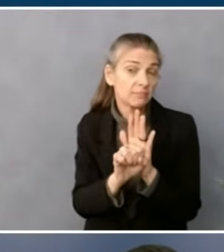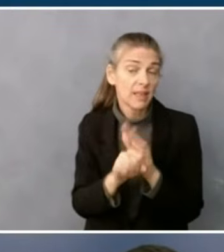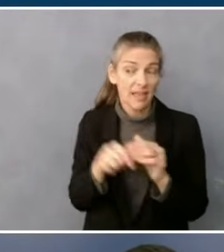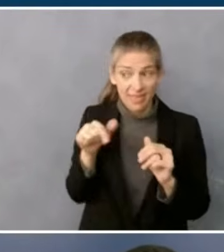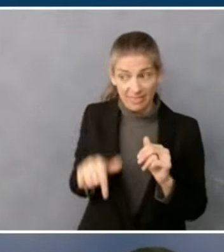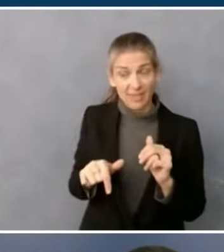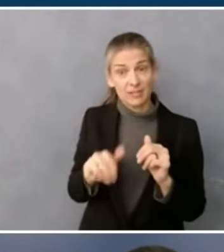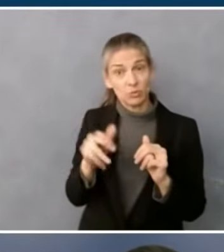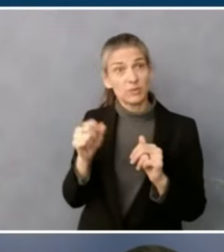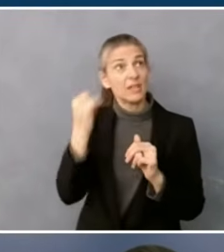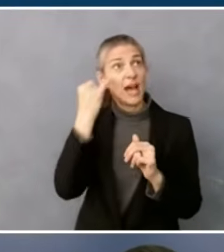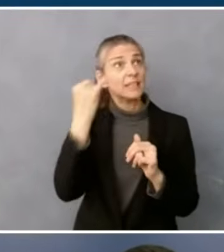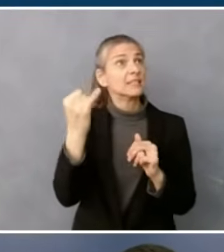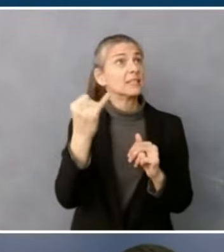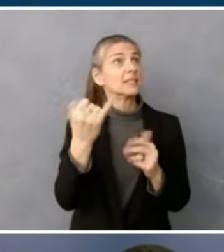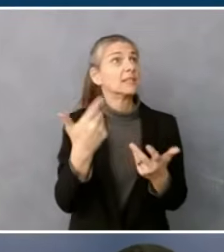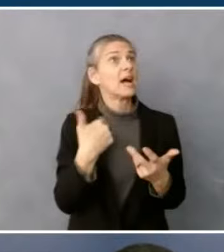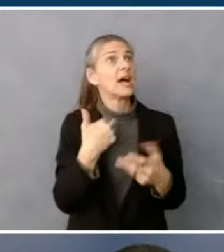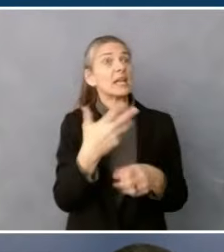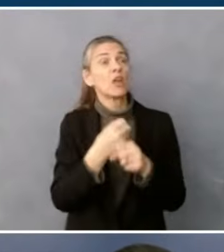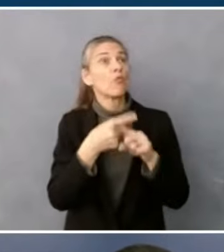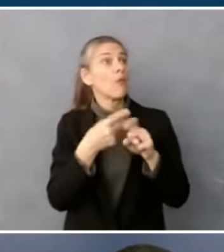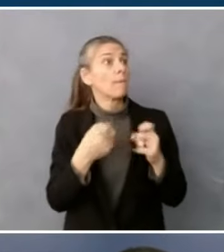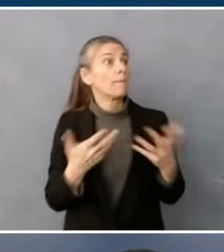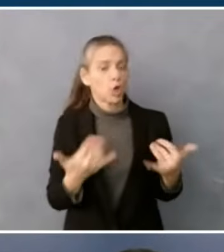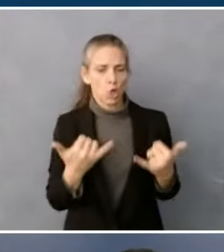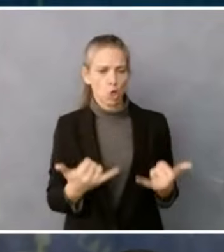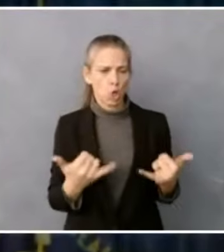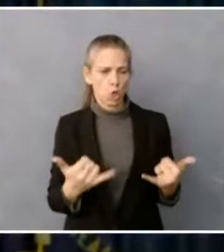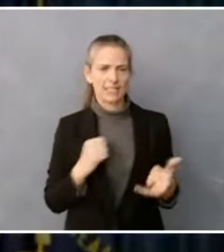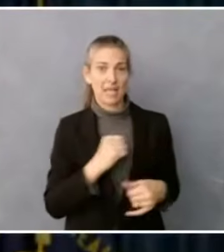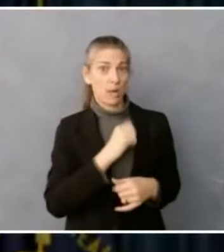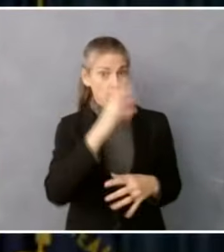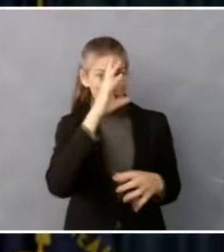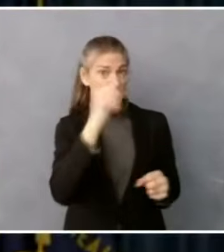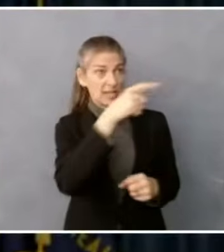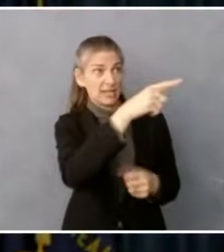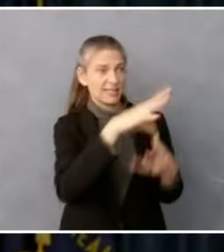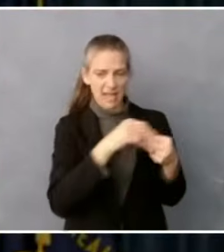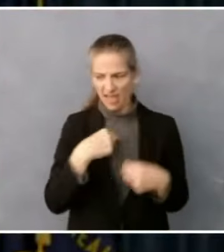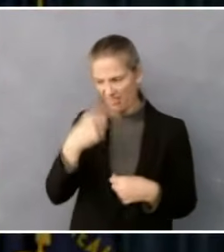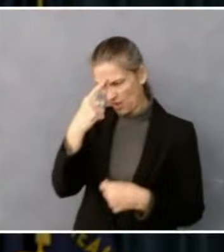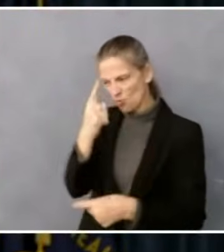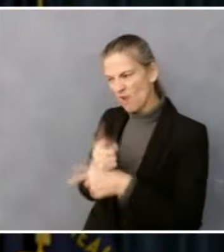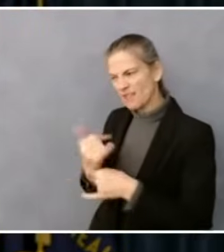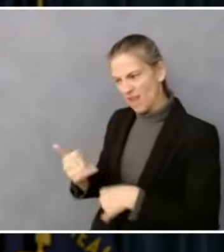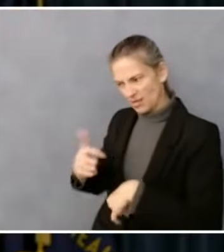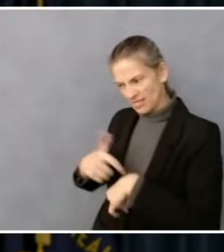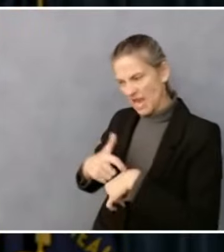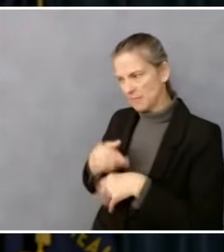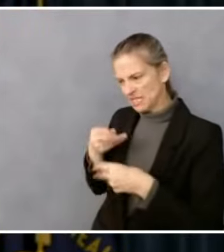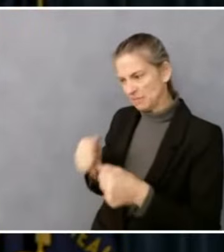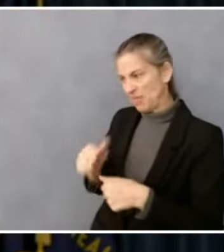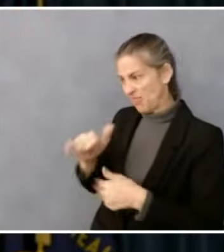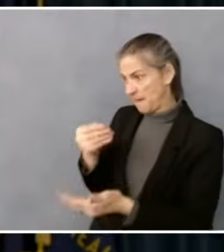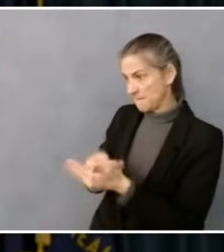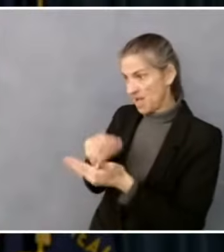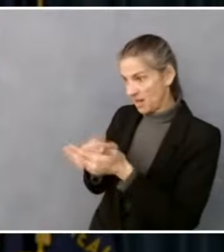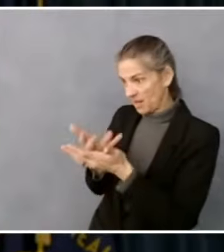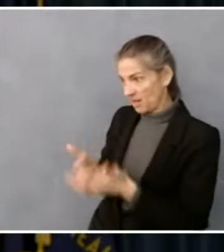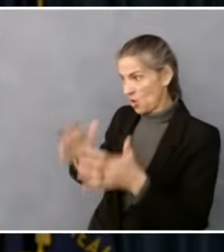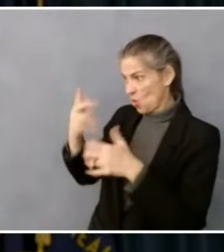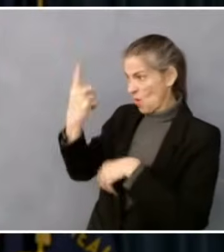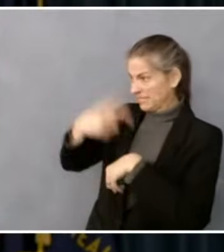idea that came to me from our current Senate president, who said, I think this is the right time to spend these one-time dollars, and it's been a